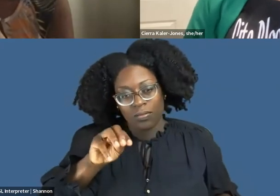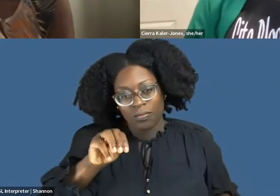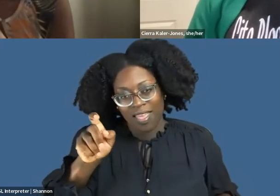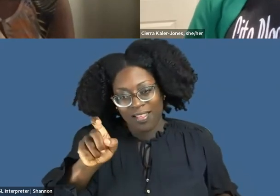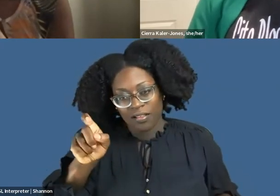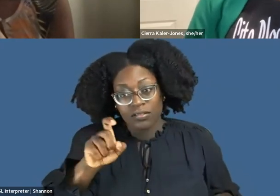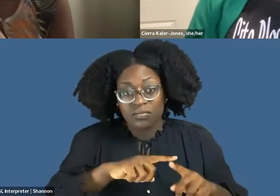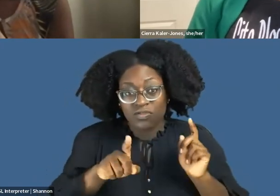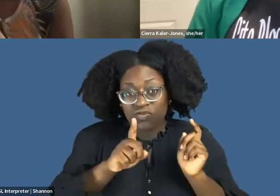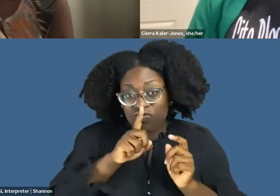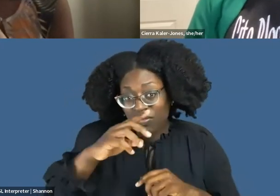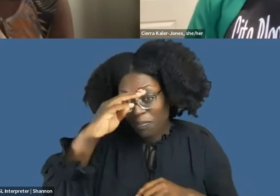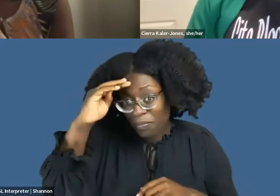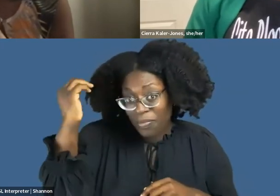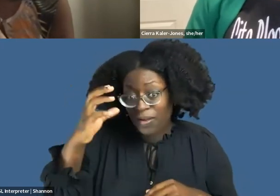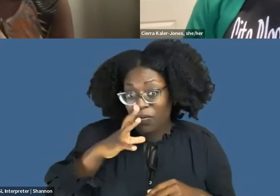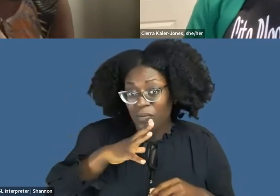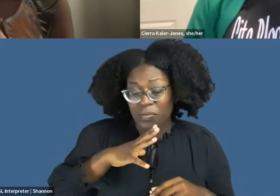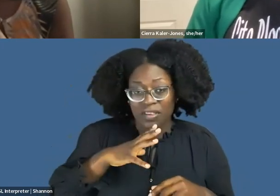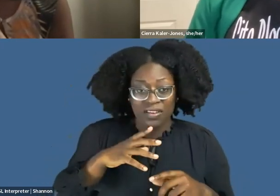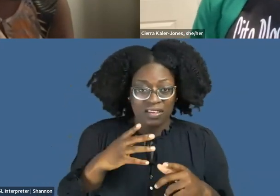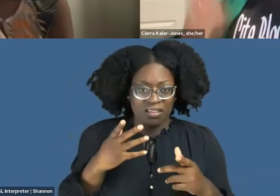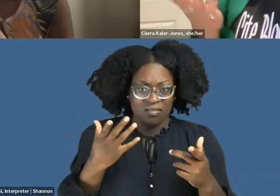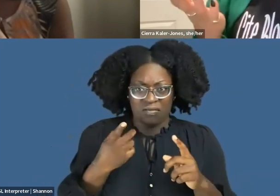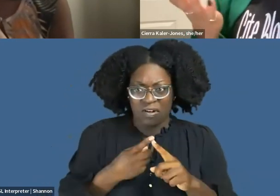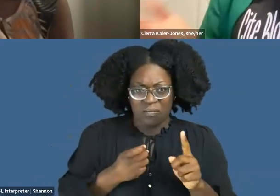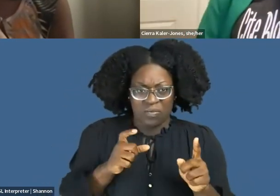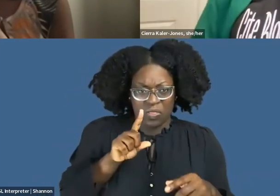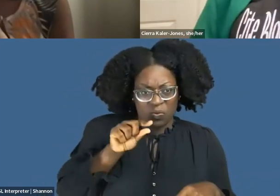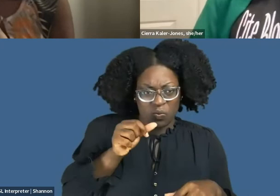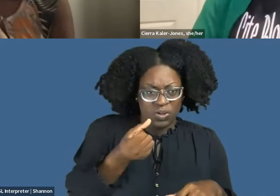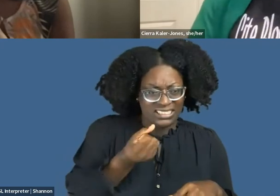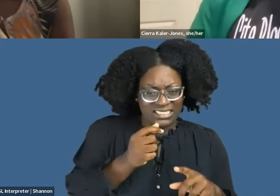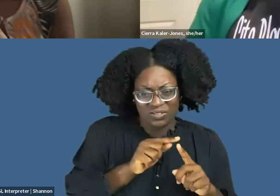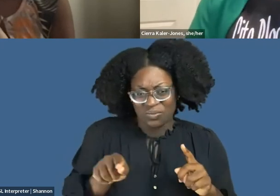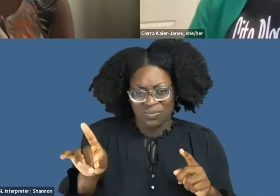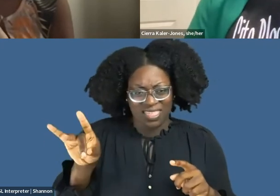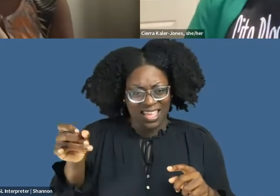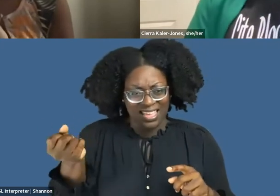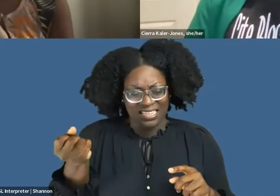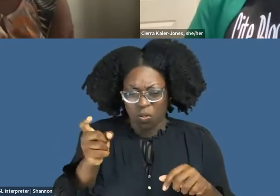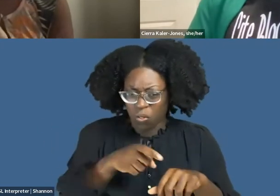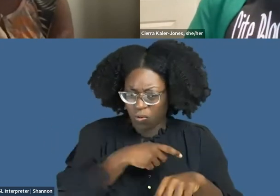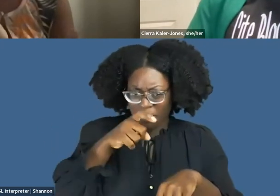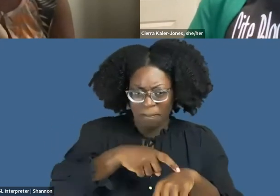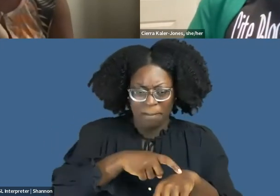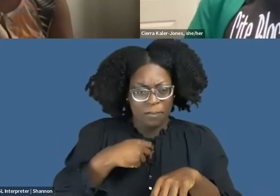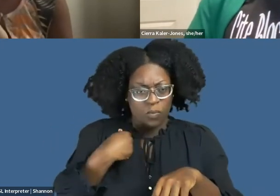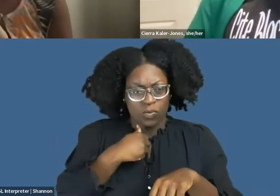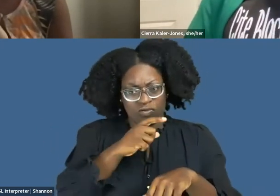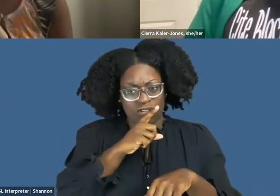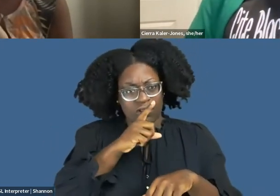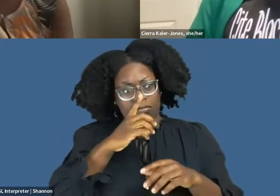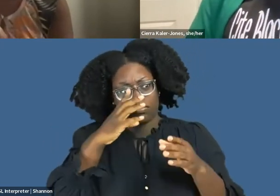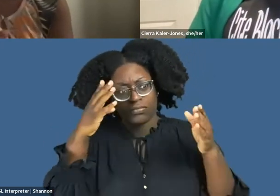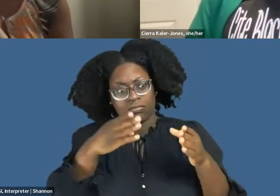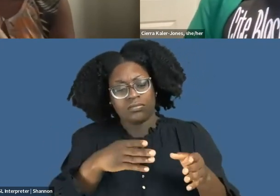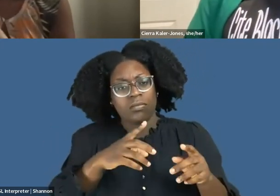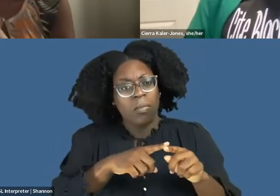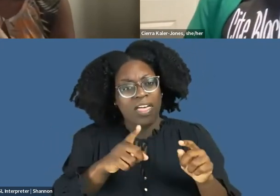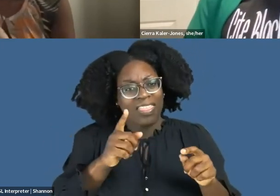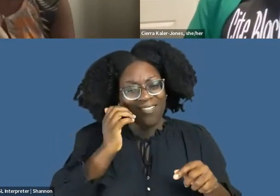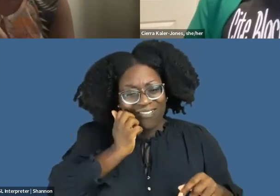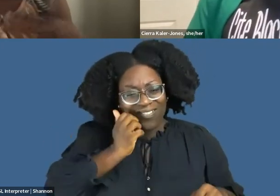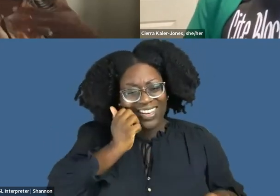sometimes like in the case of Queen Mother Moore, from like the 20s to the 80s, right? A long time of day after day of surveillance. And